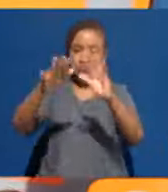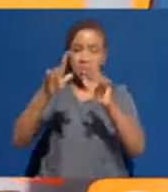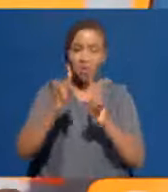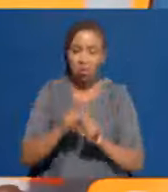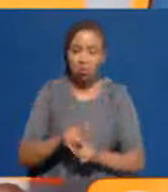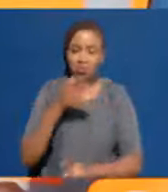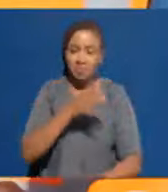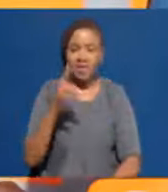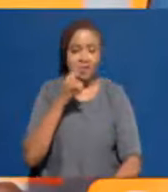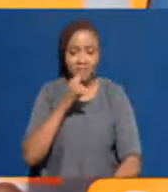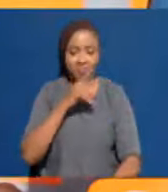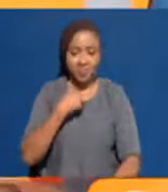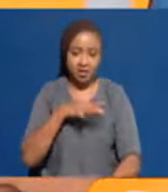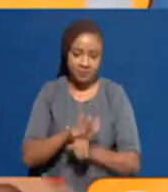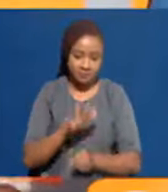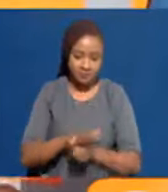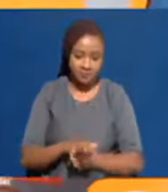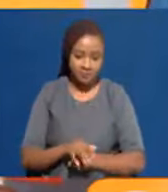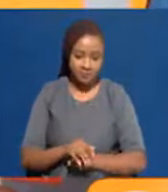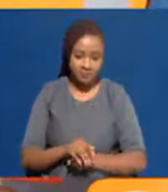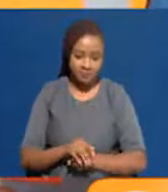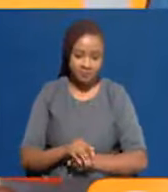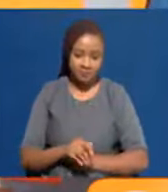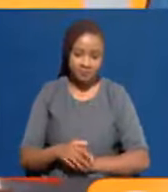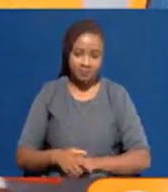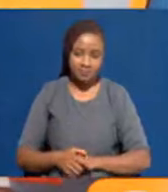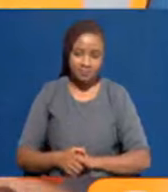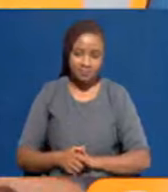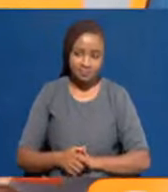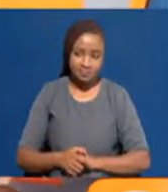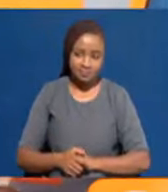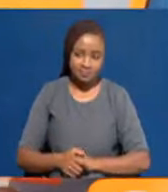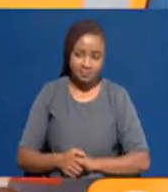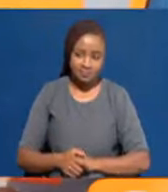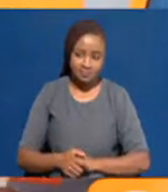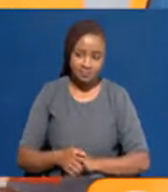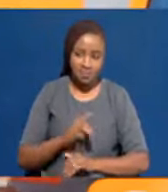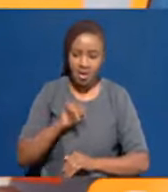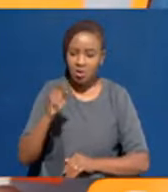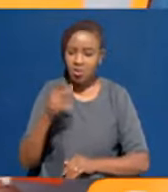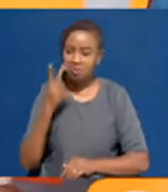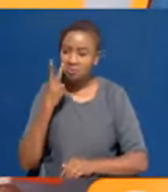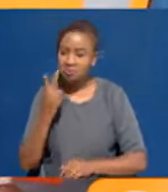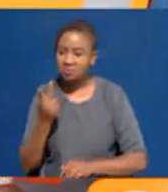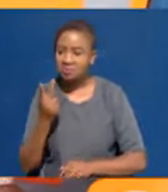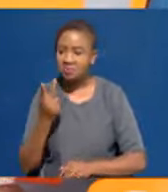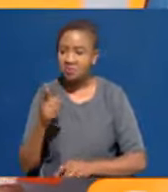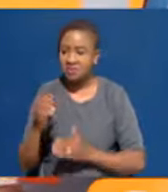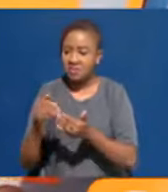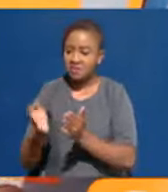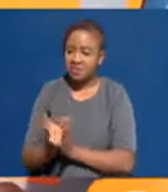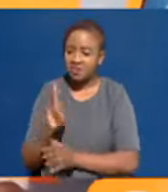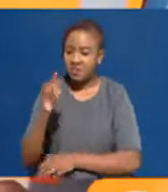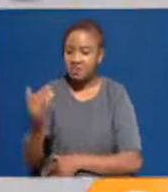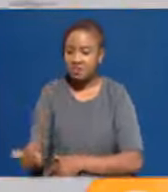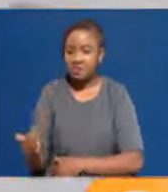kubwa. Kama tulivyoona hapo awali ni kwamba tulienda tuka encounter familia ambayo tayari washapoteza